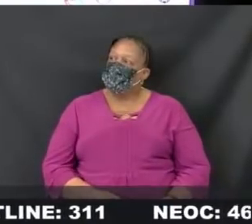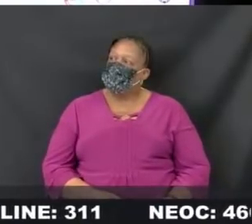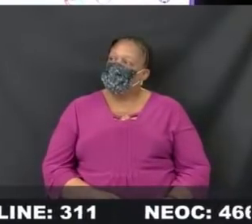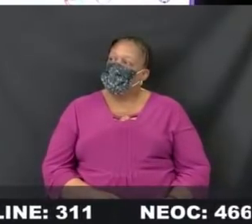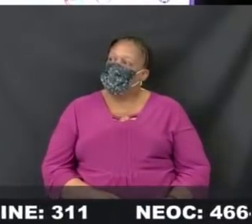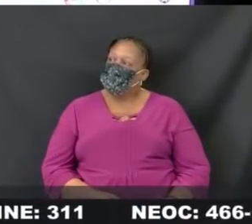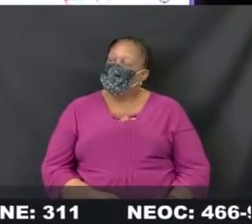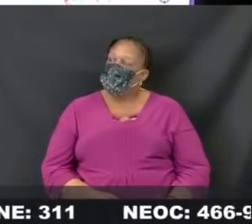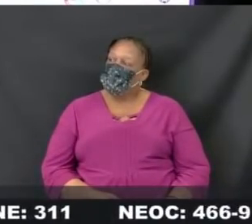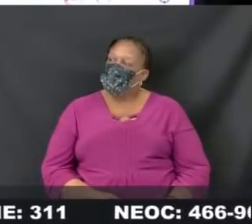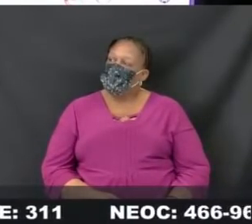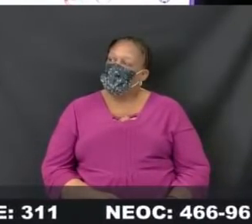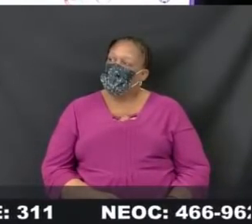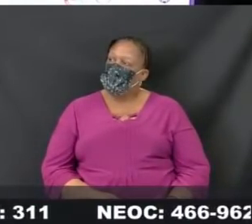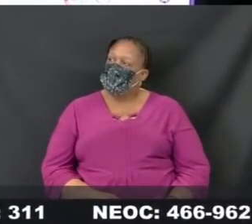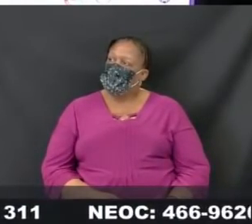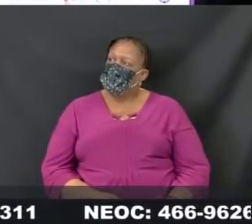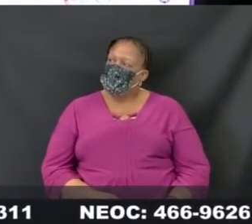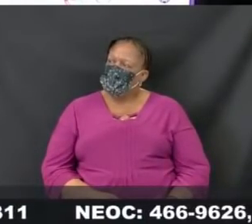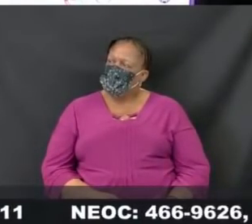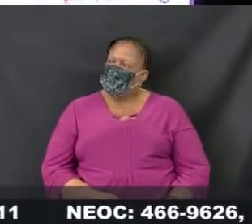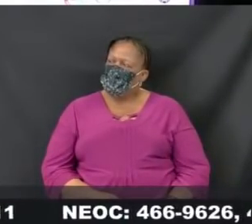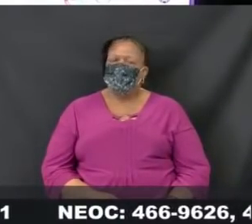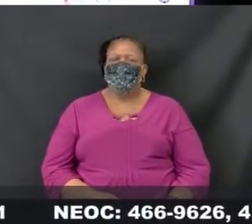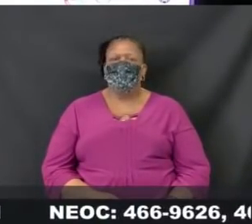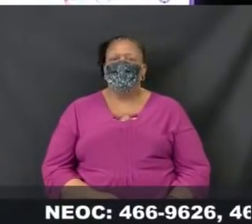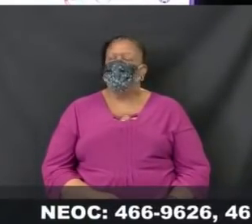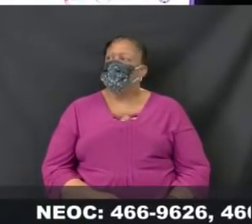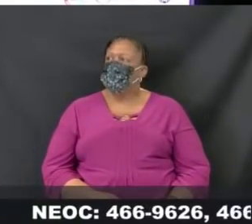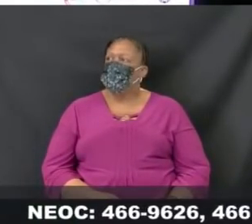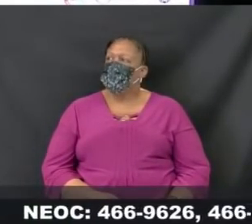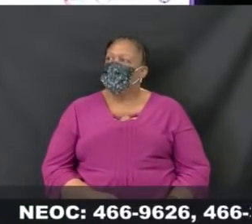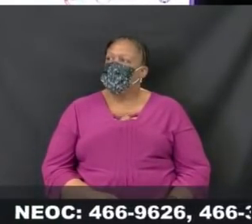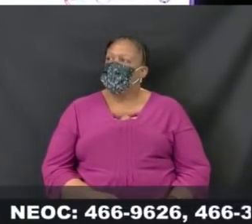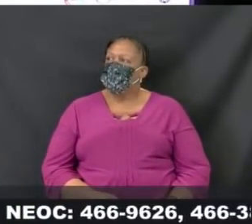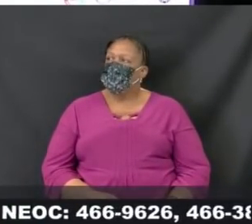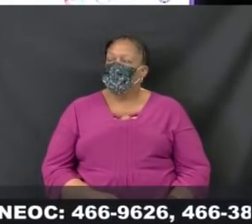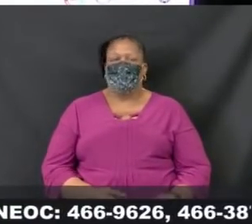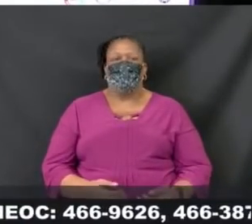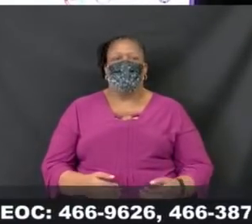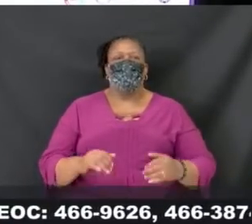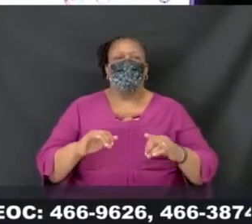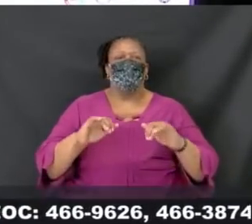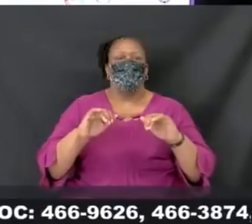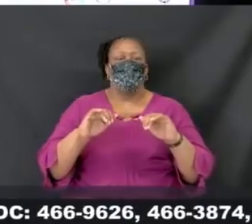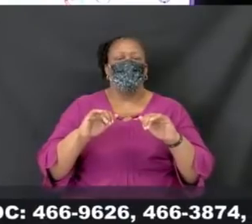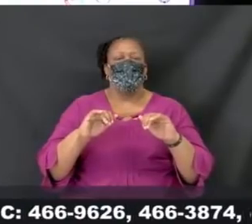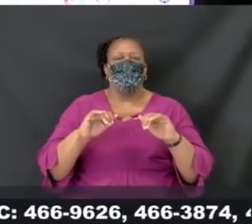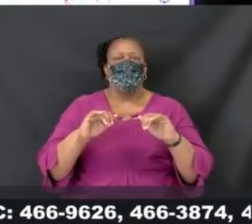How common is false negative results from the PCR test?